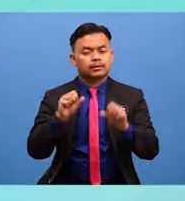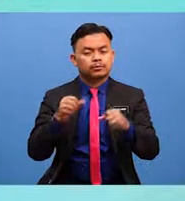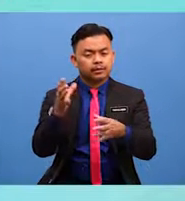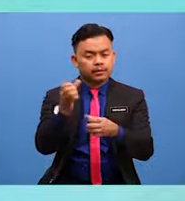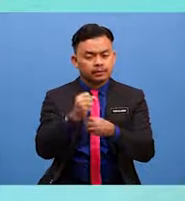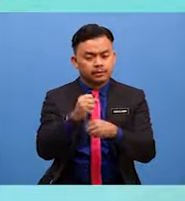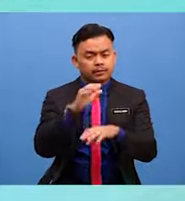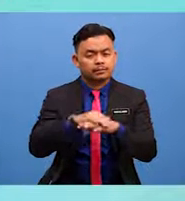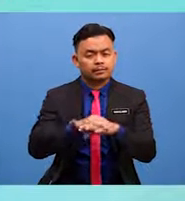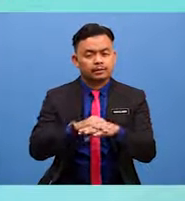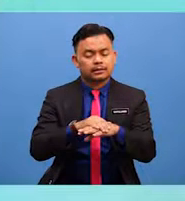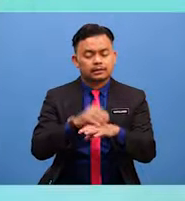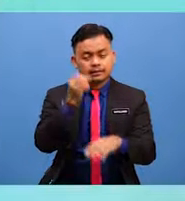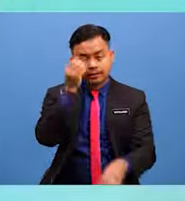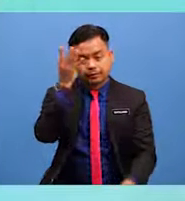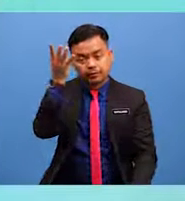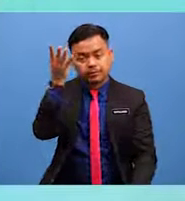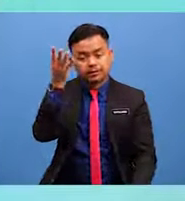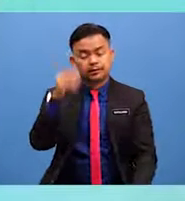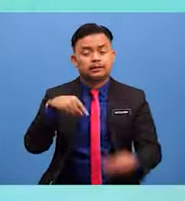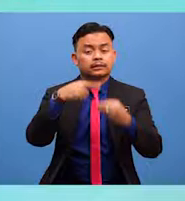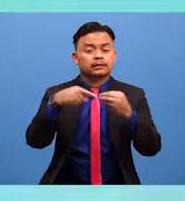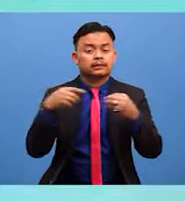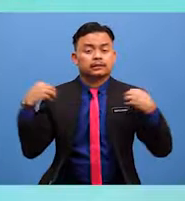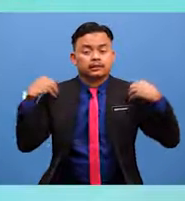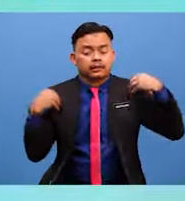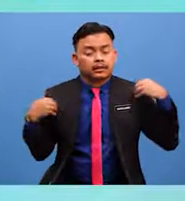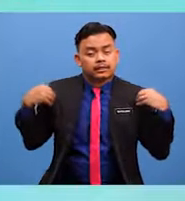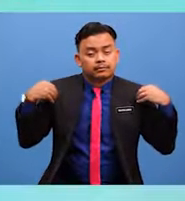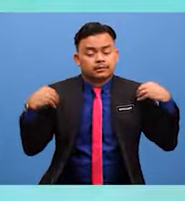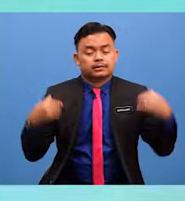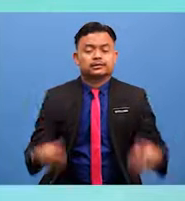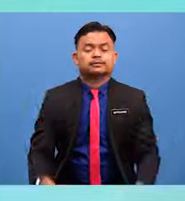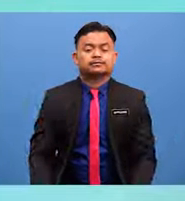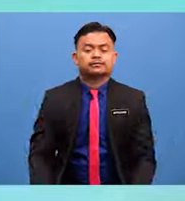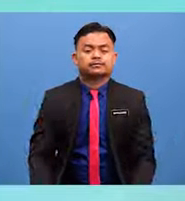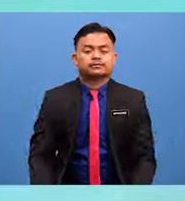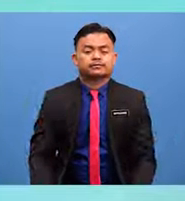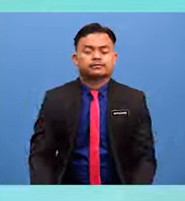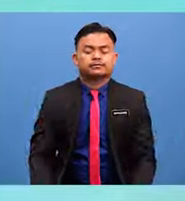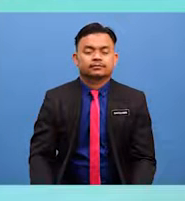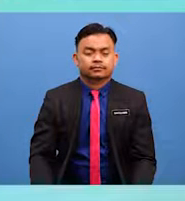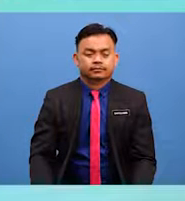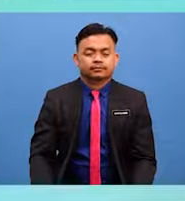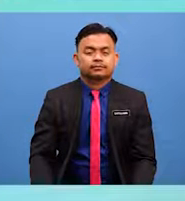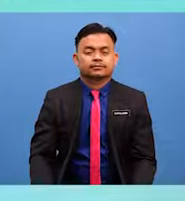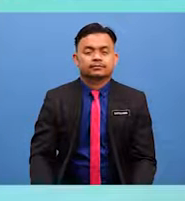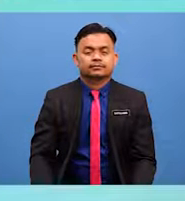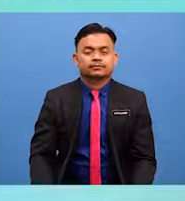about animals, including their position anywhere on the planet, without having to be there with